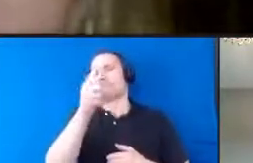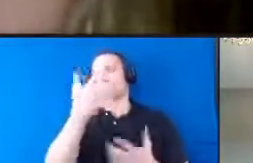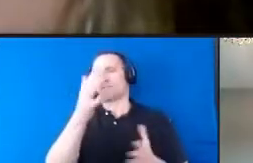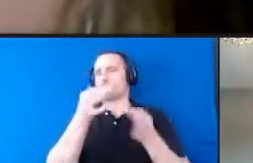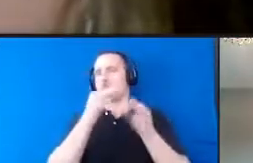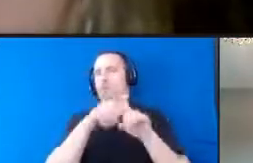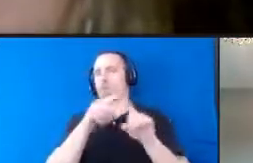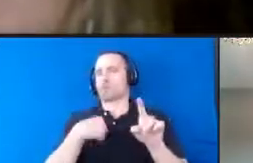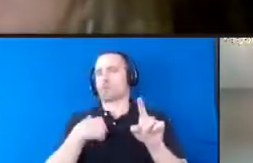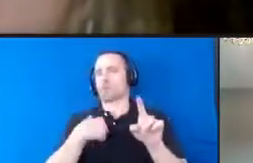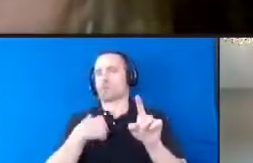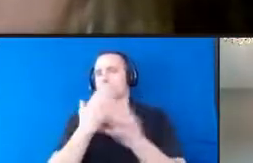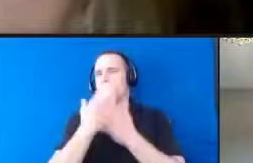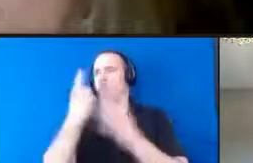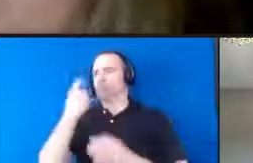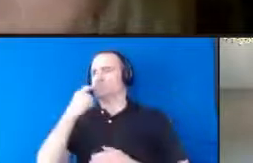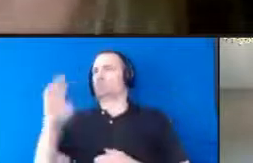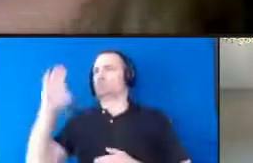question,